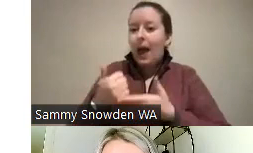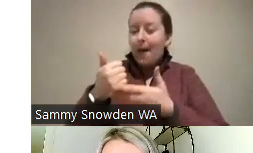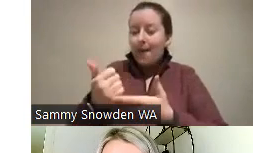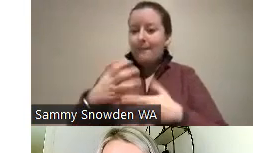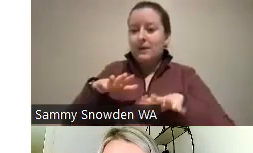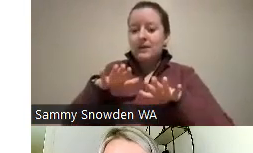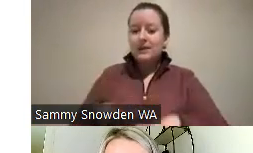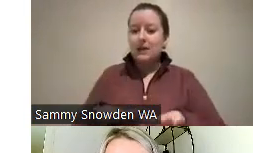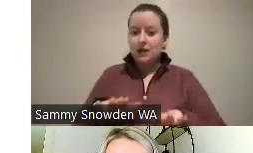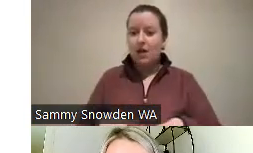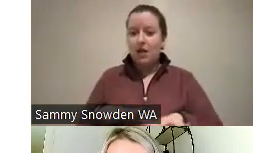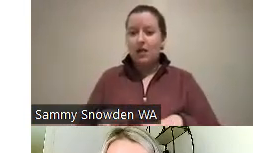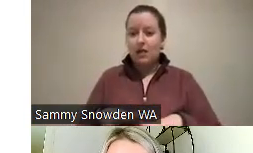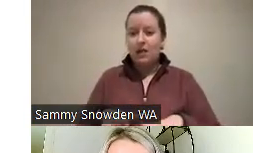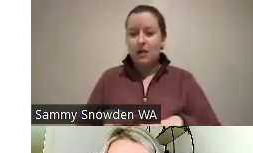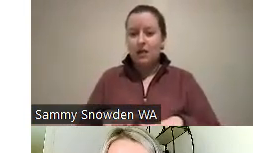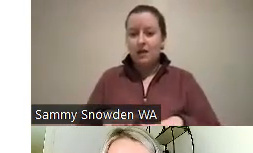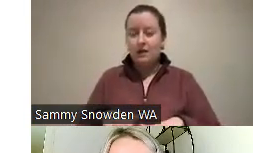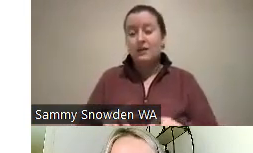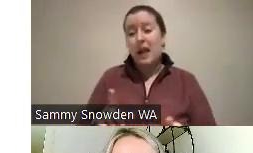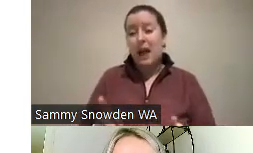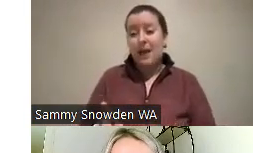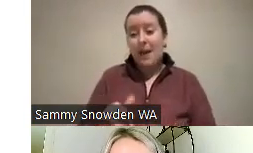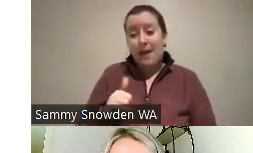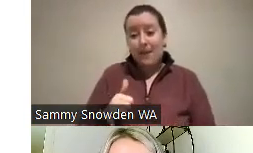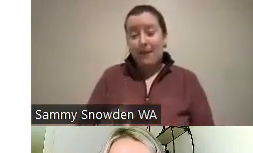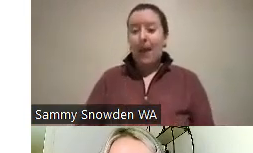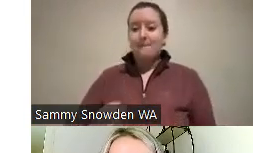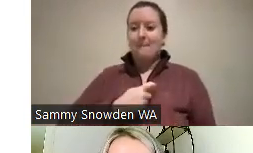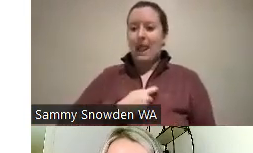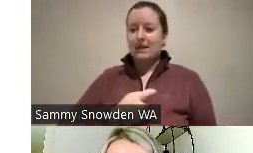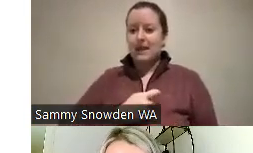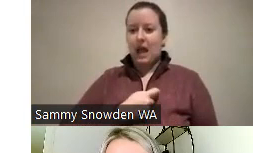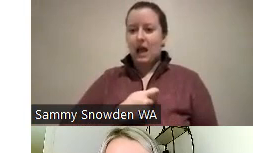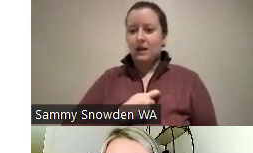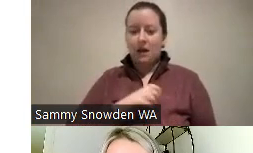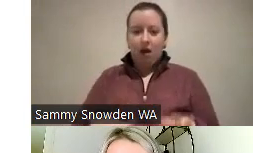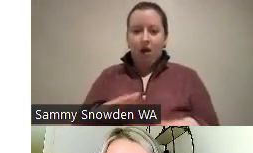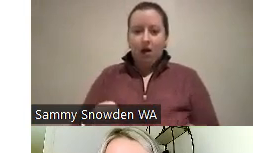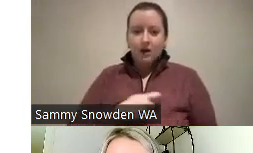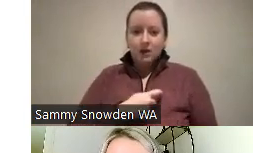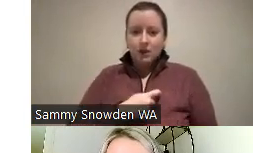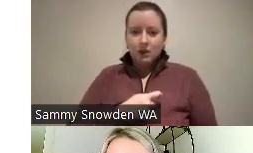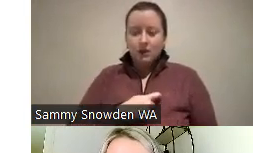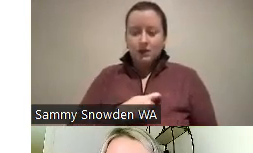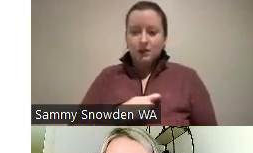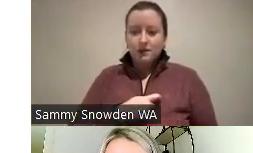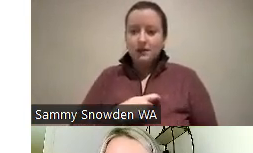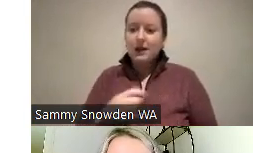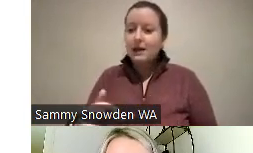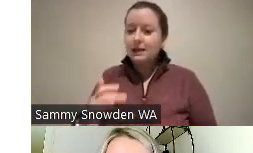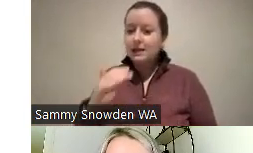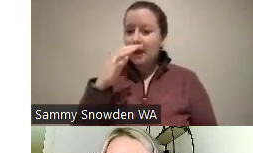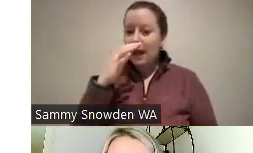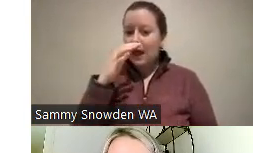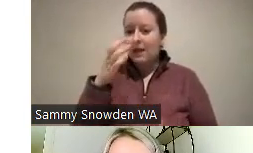that suffer with panic attack, you really need to take some time to just ground yourself in that present moment. So balance